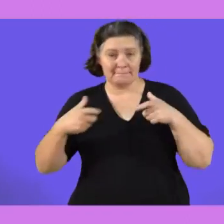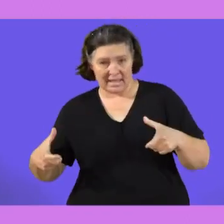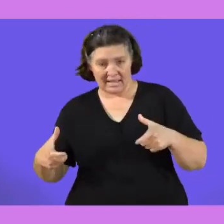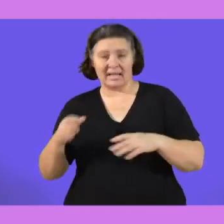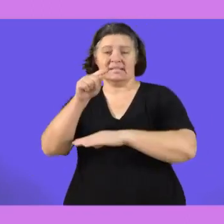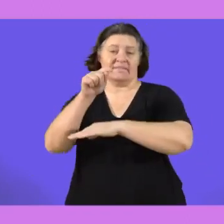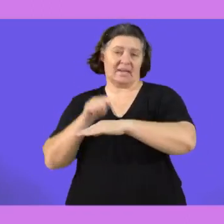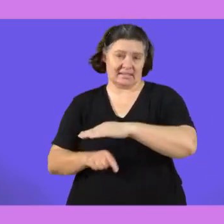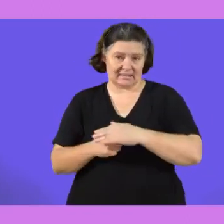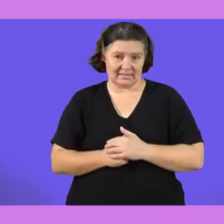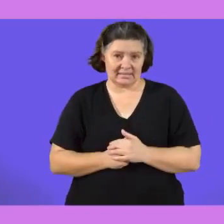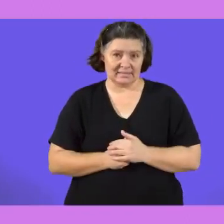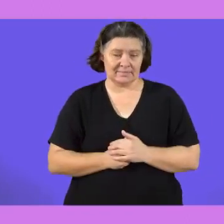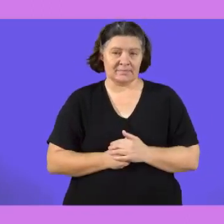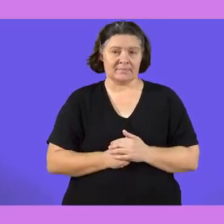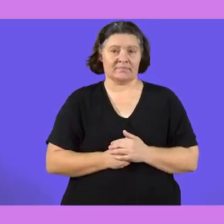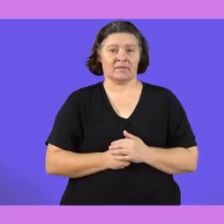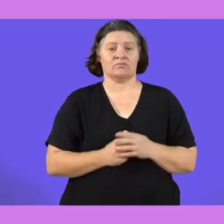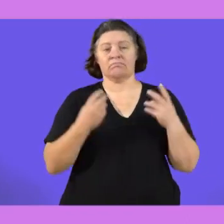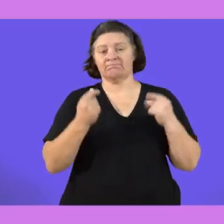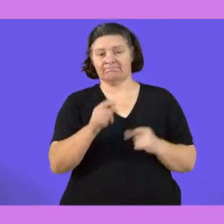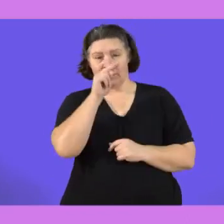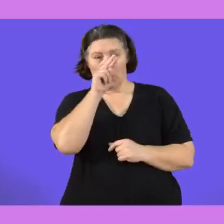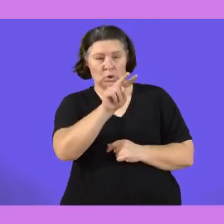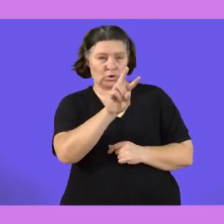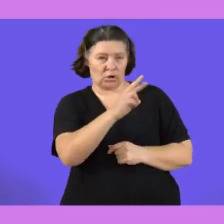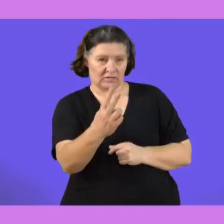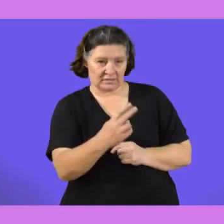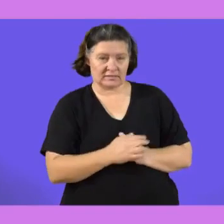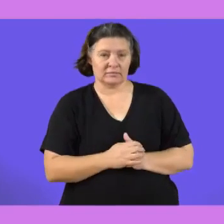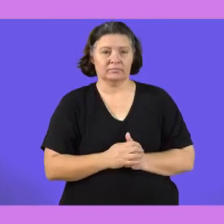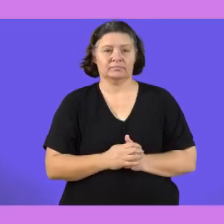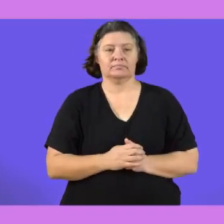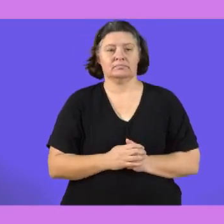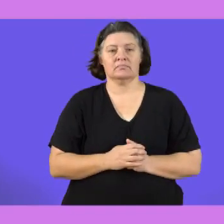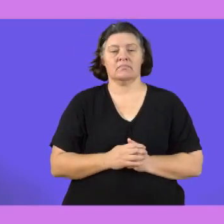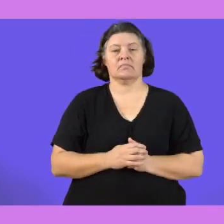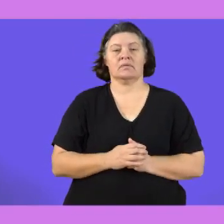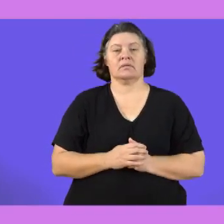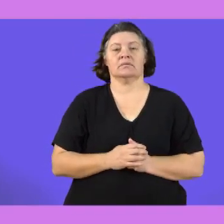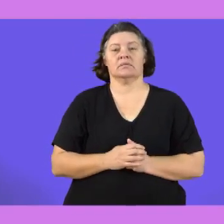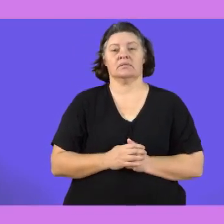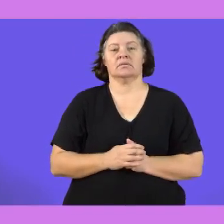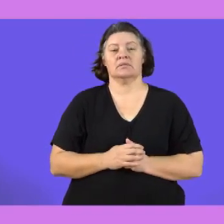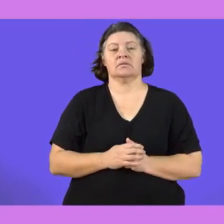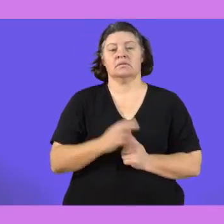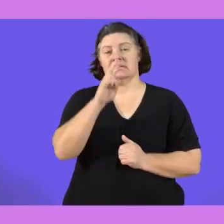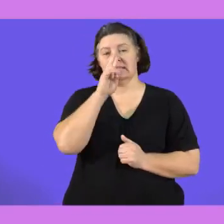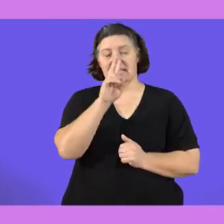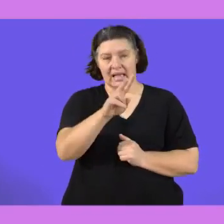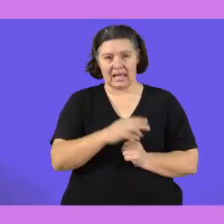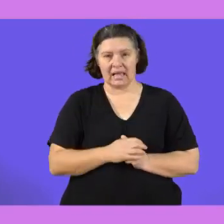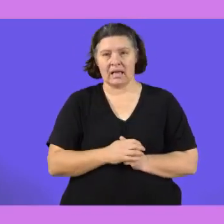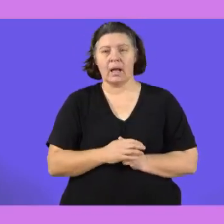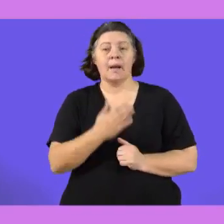big, you're going to divide. So let's quickly look at the conversion table. And if you look there at the right-hand side